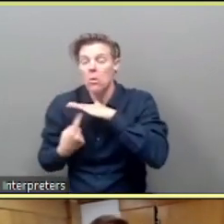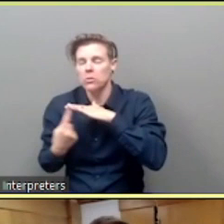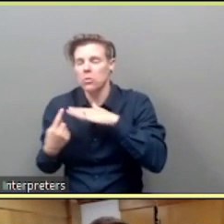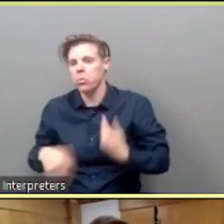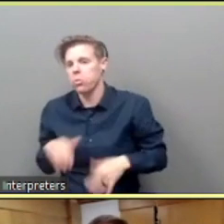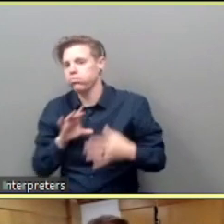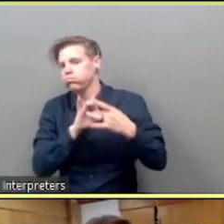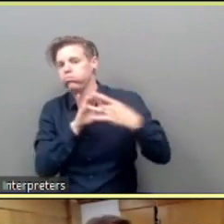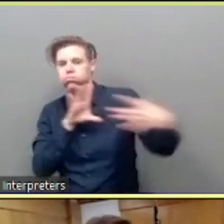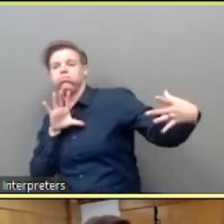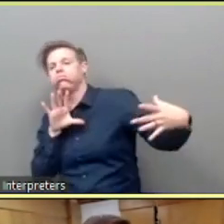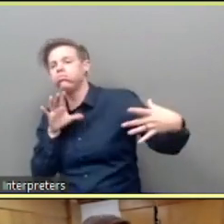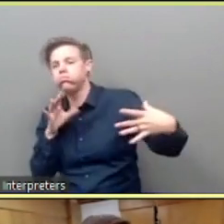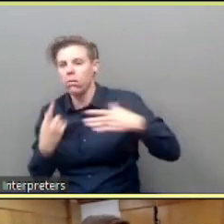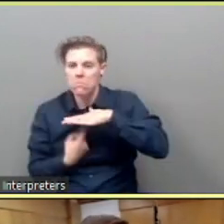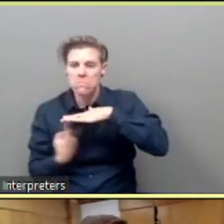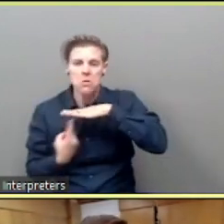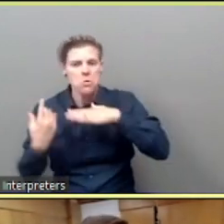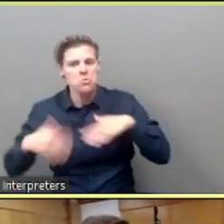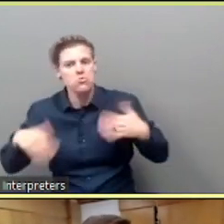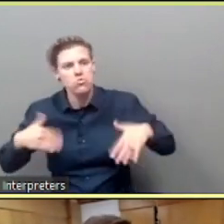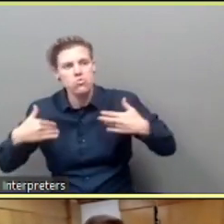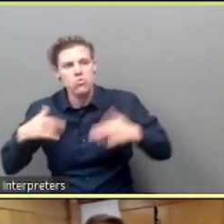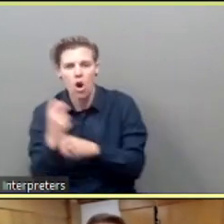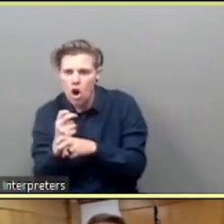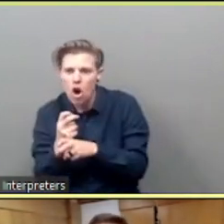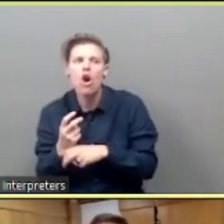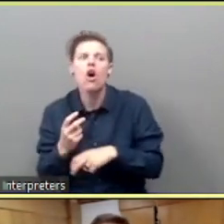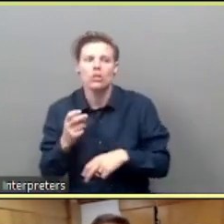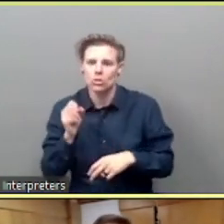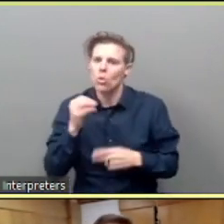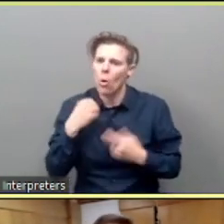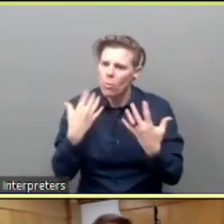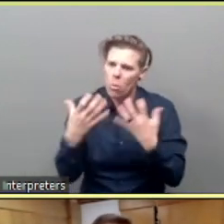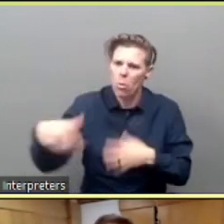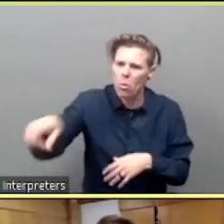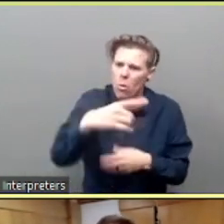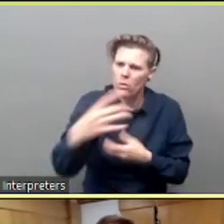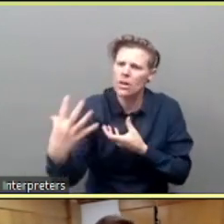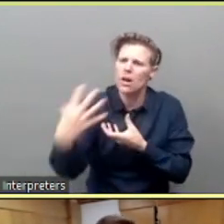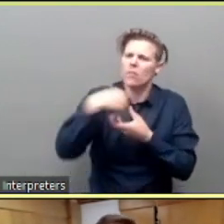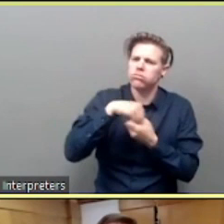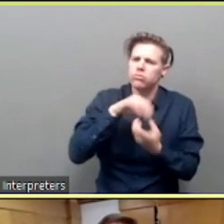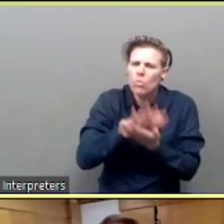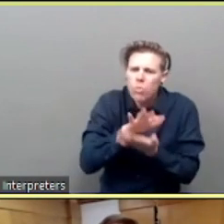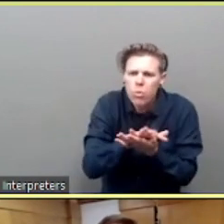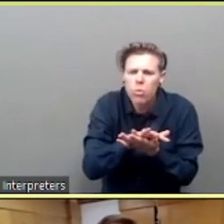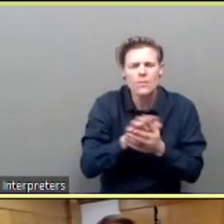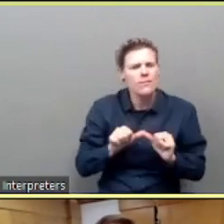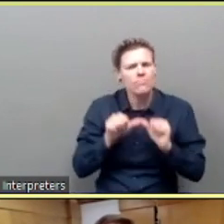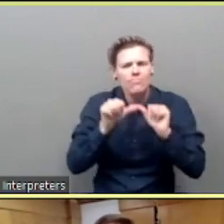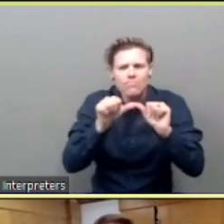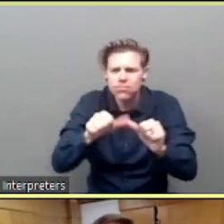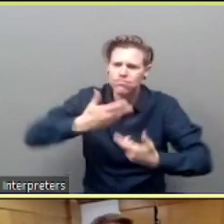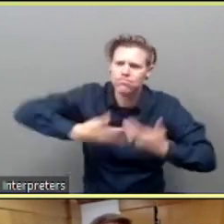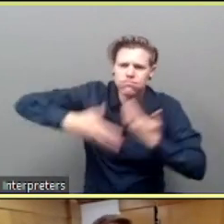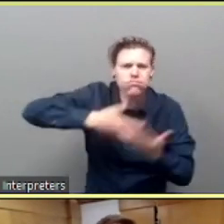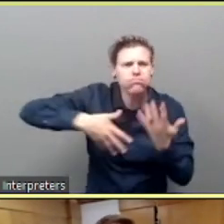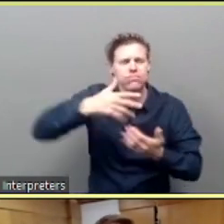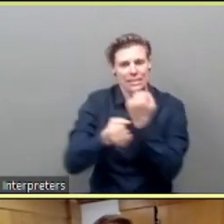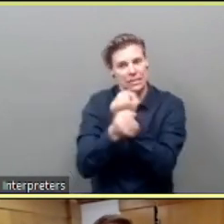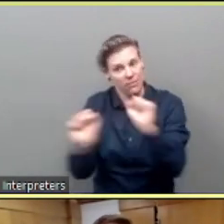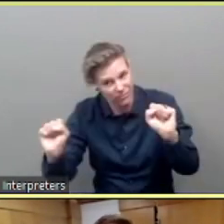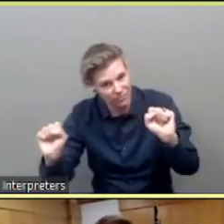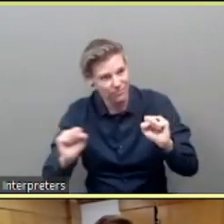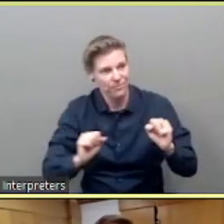kids engaged in in-person learning. That's what this is all about. The other thing that we know is that every